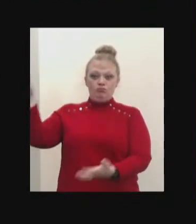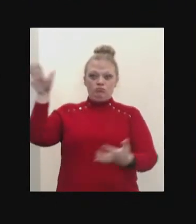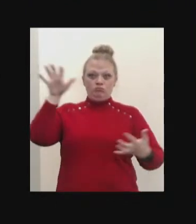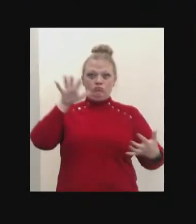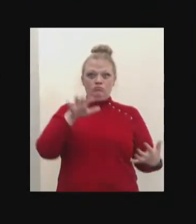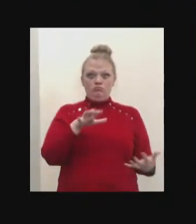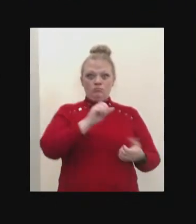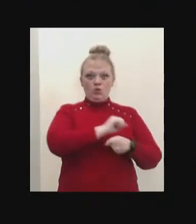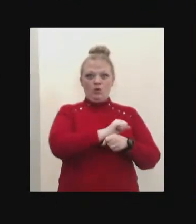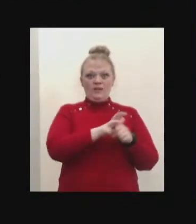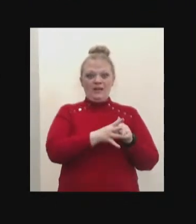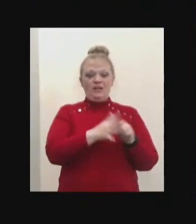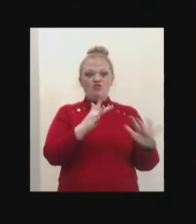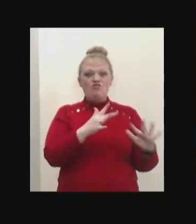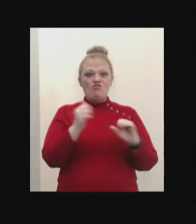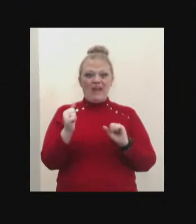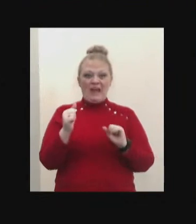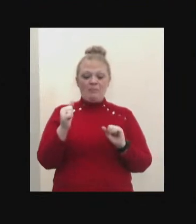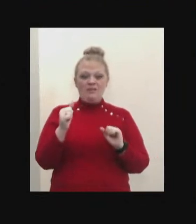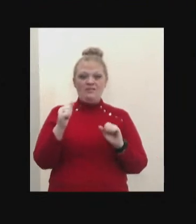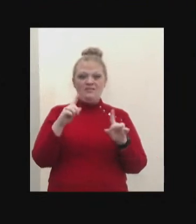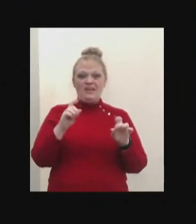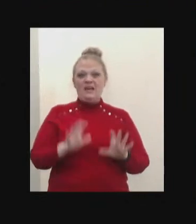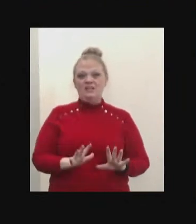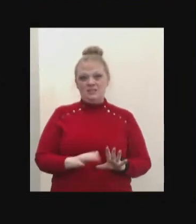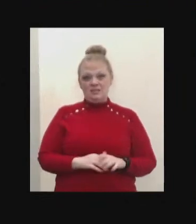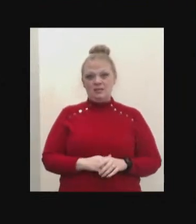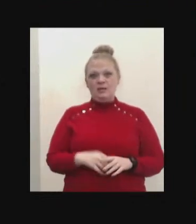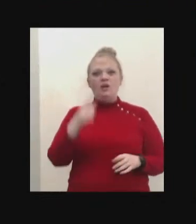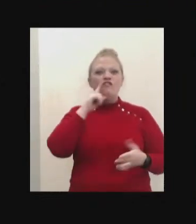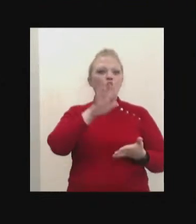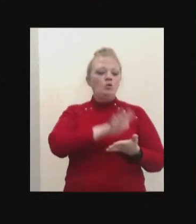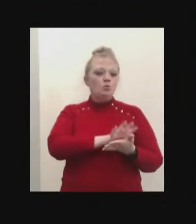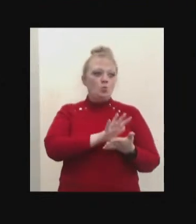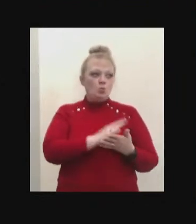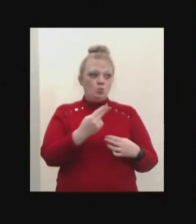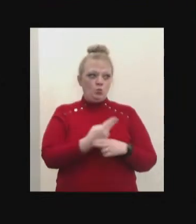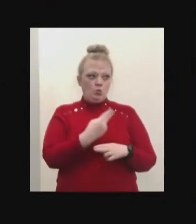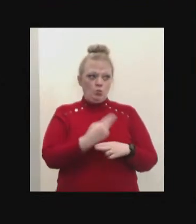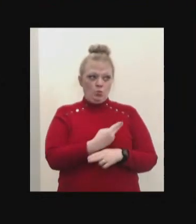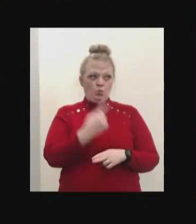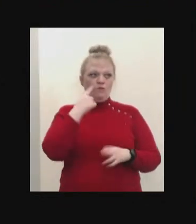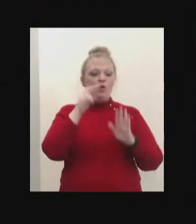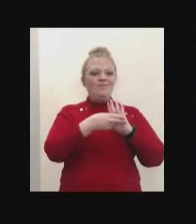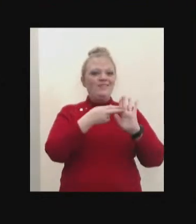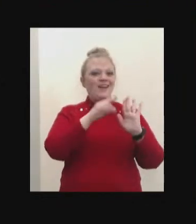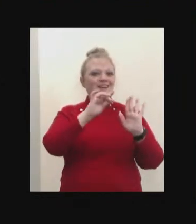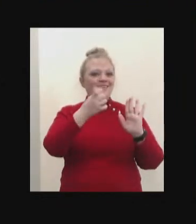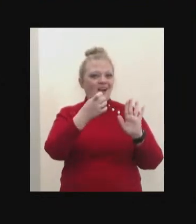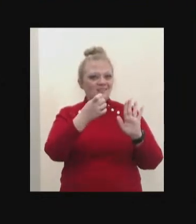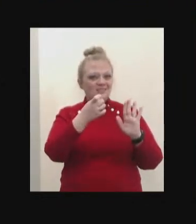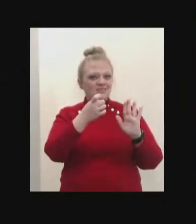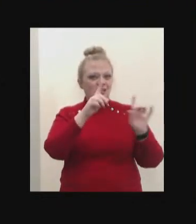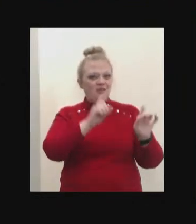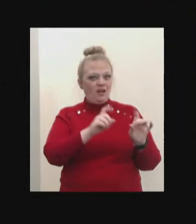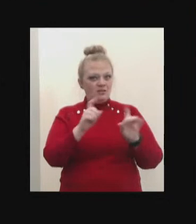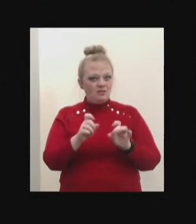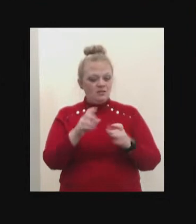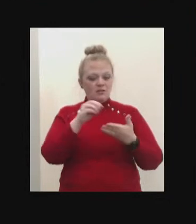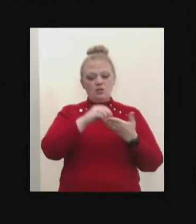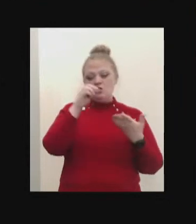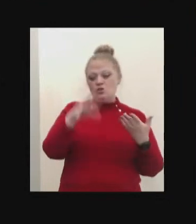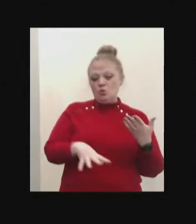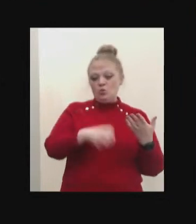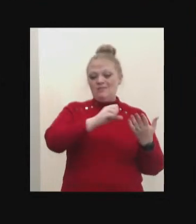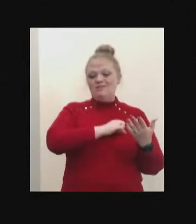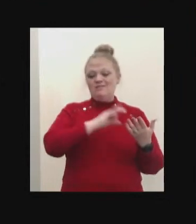COVID-19 rapid antigen tests, and those are for schools to use for diagnostic testing. So a student or a staff